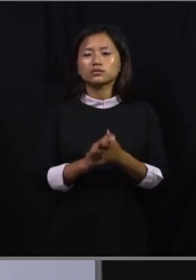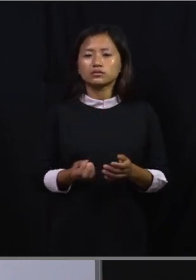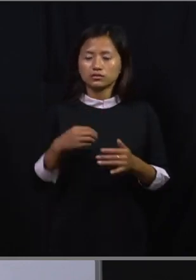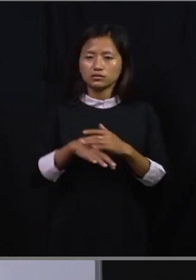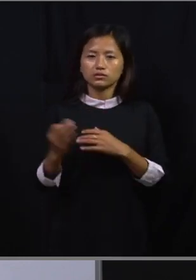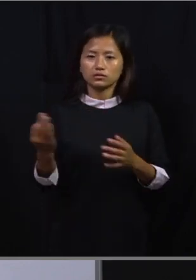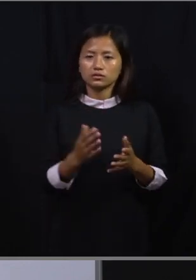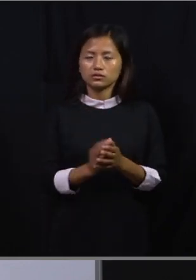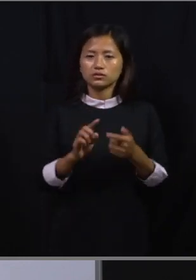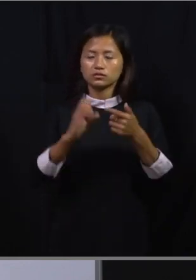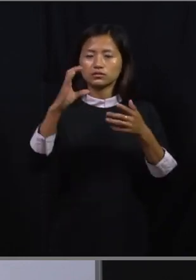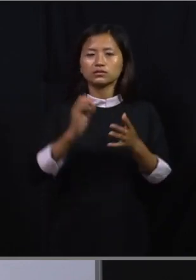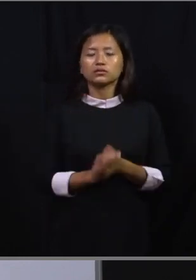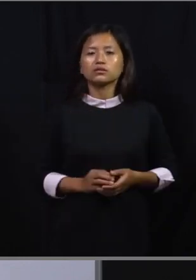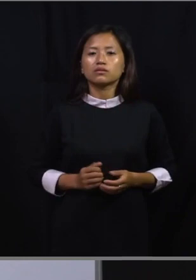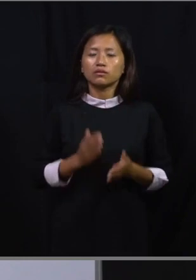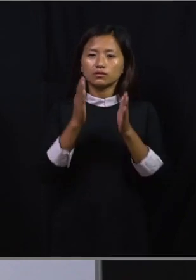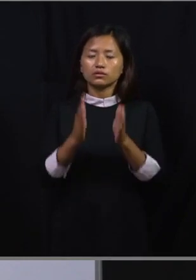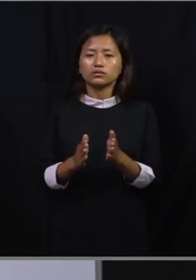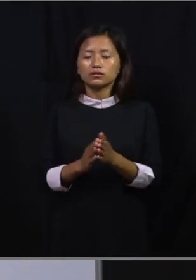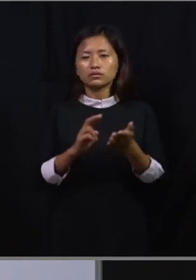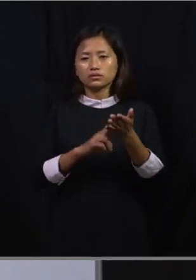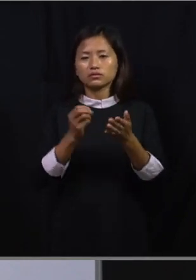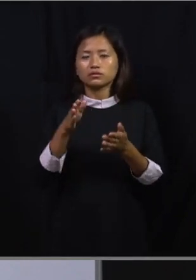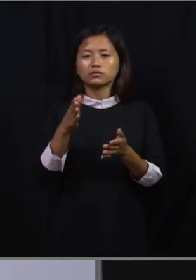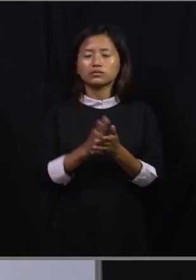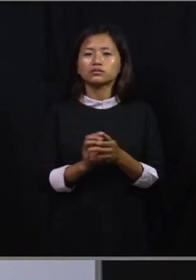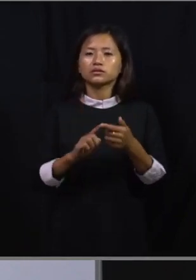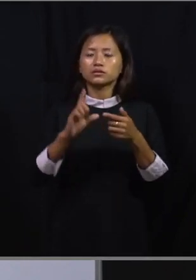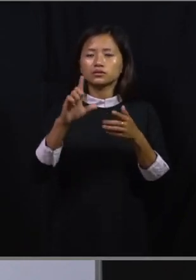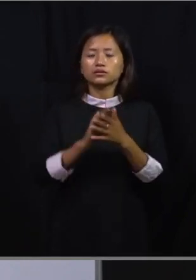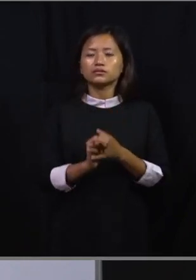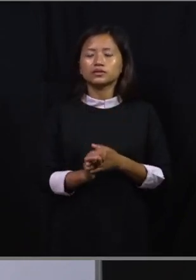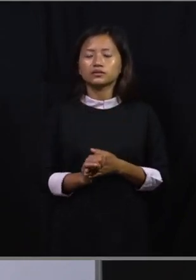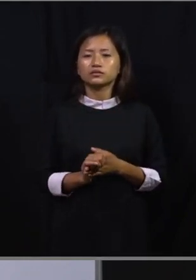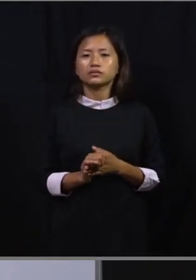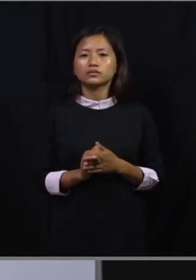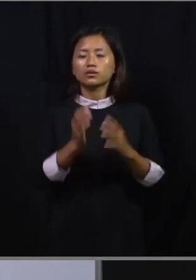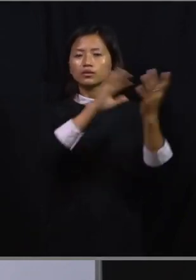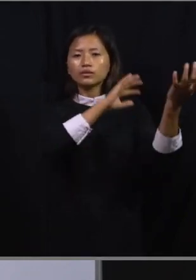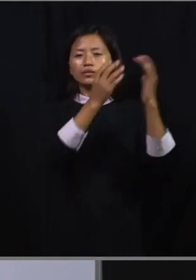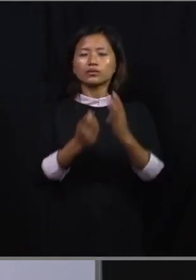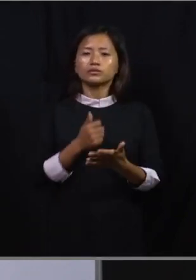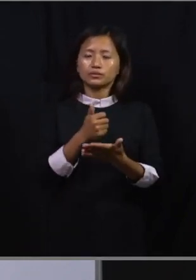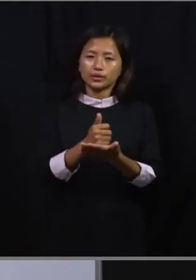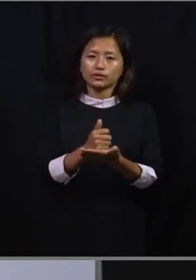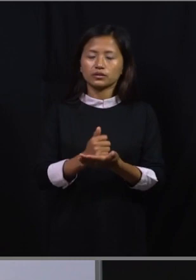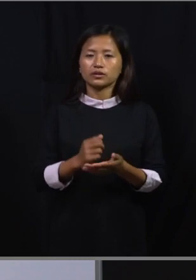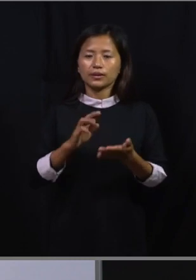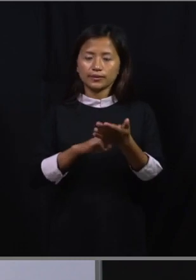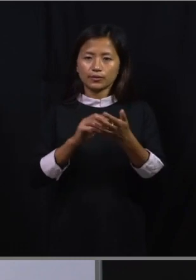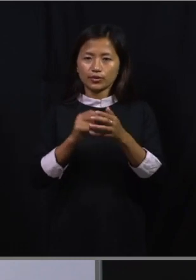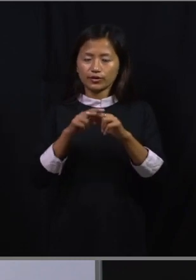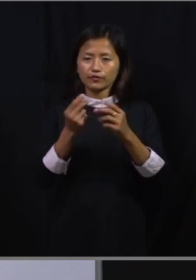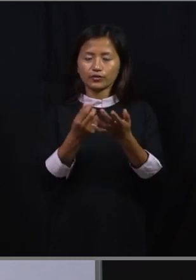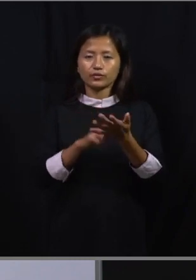order, the non-alignment countries, they want to change this, okay, the World Bank, the International Monetary Fund,